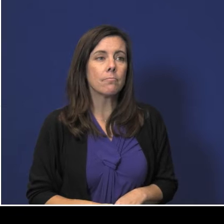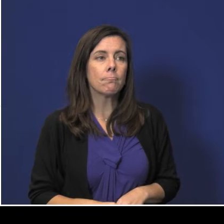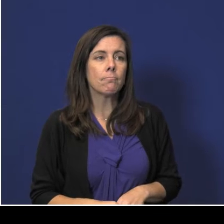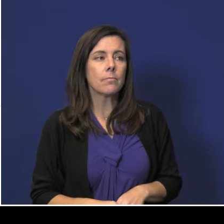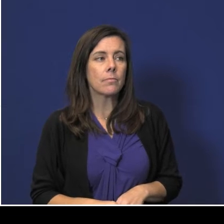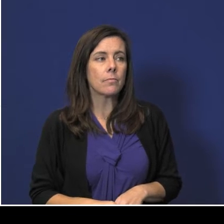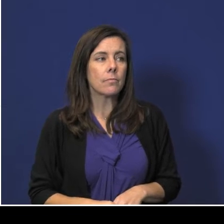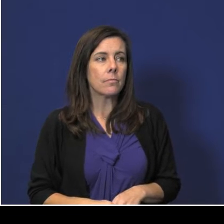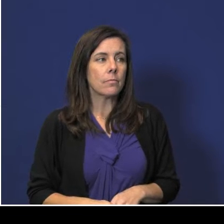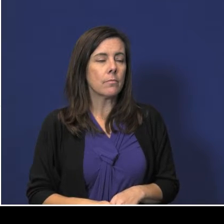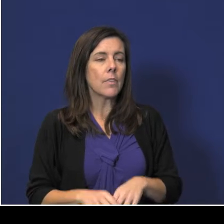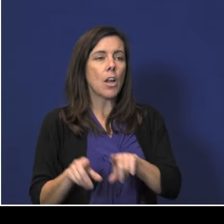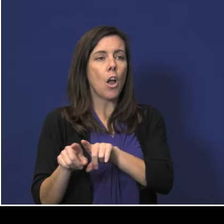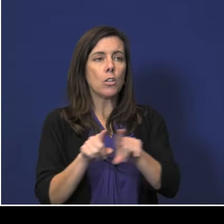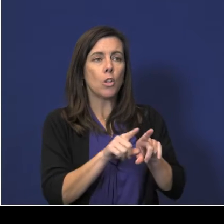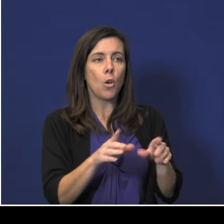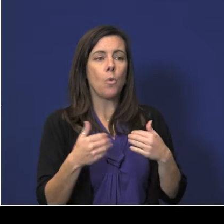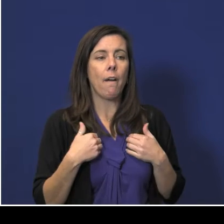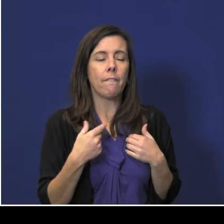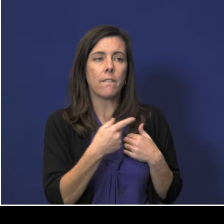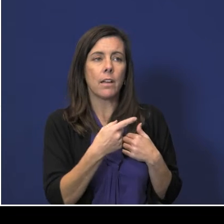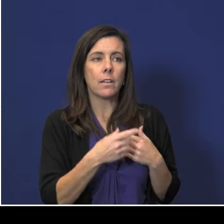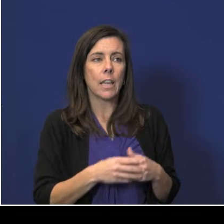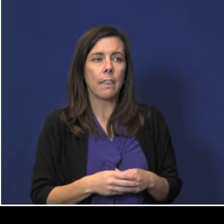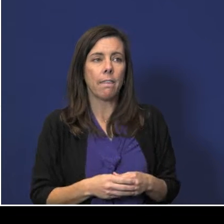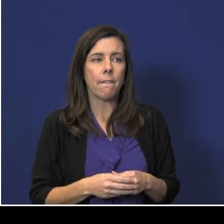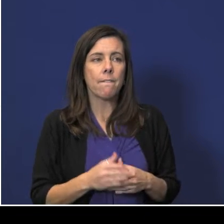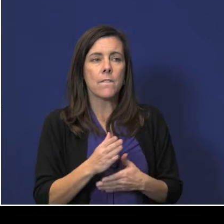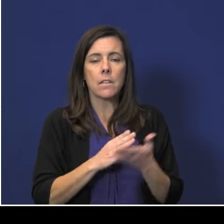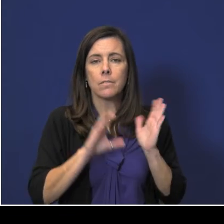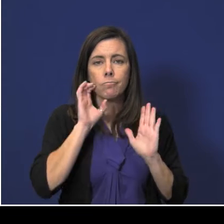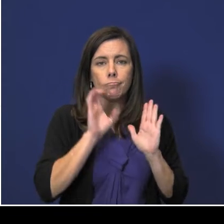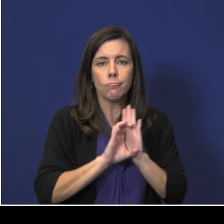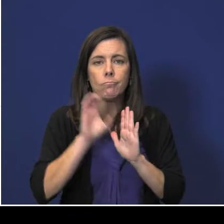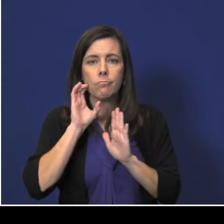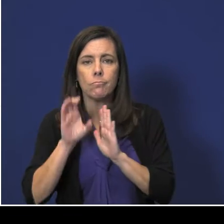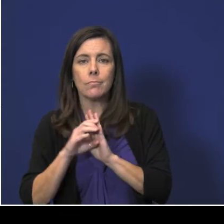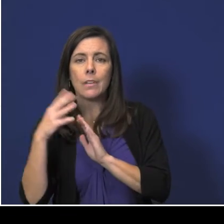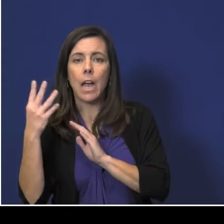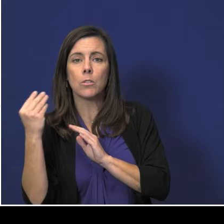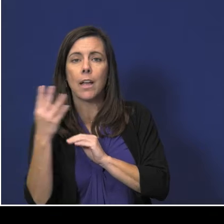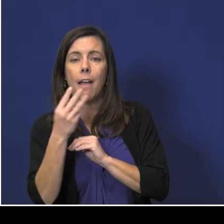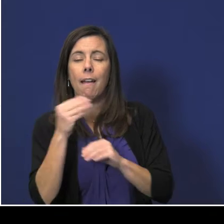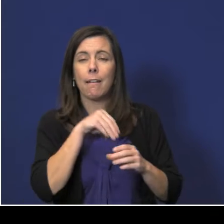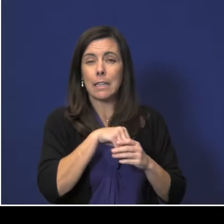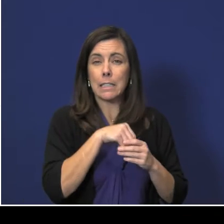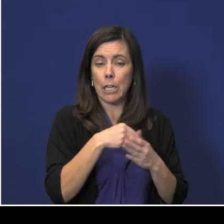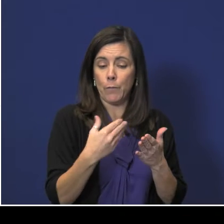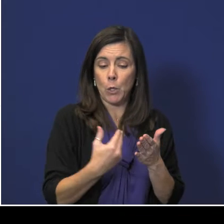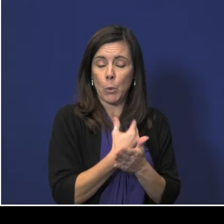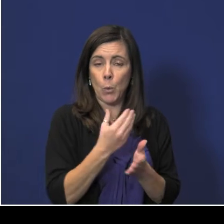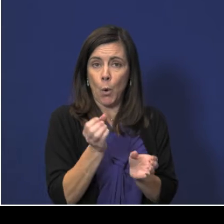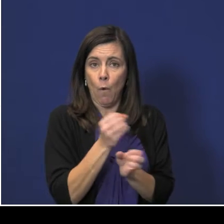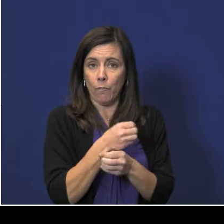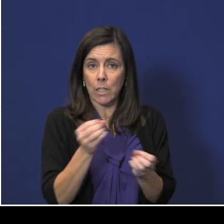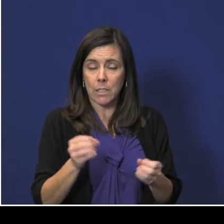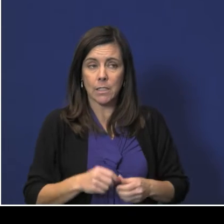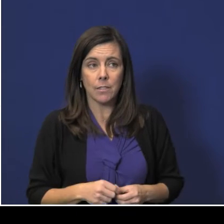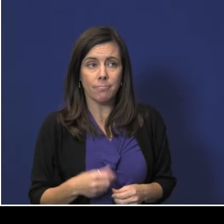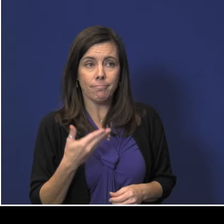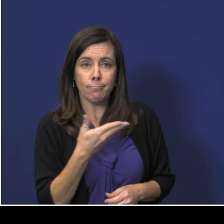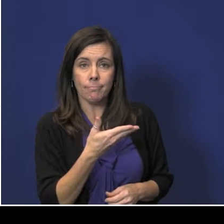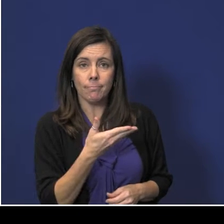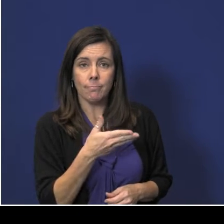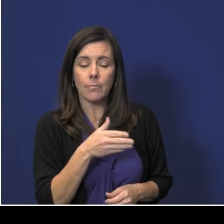what you saw right now that we presented on the VPAC, again, just a couple of images of the exterior and the interior for the new office building. So this one here, it's an